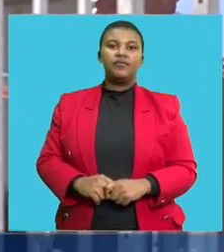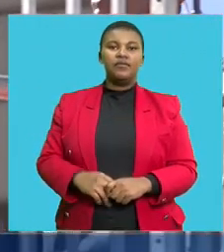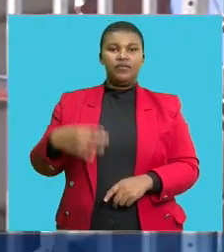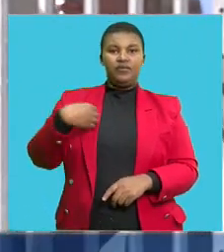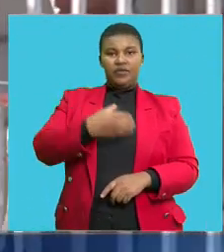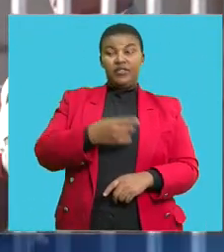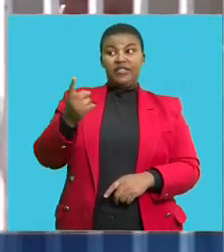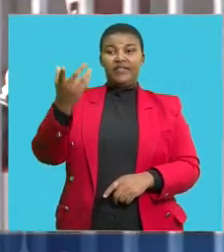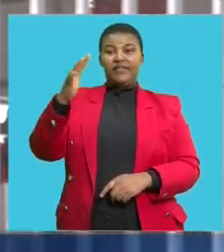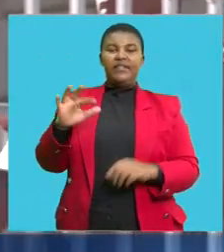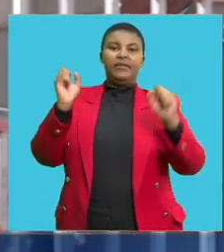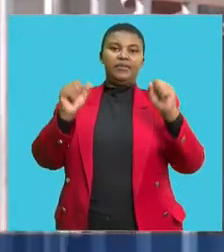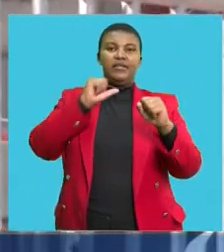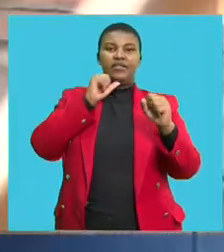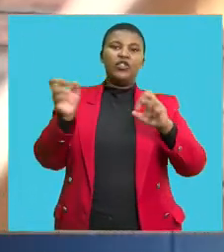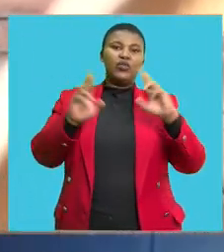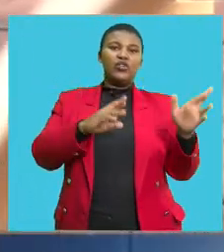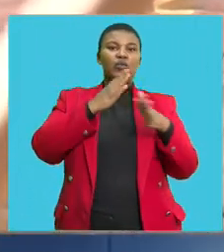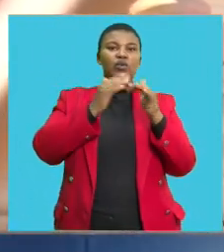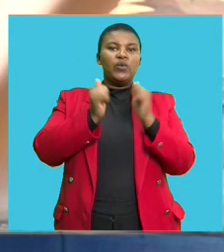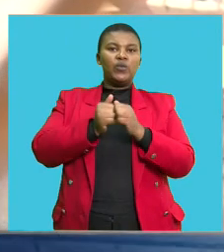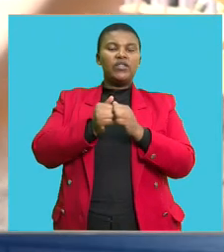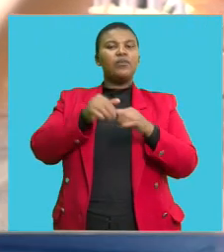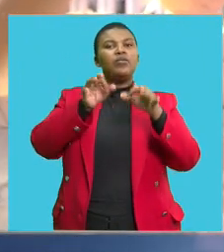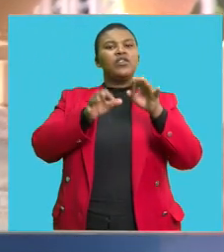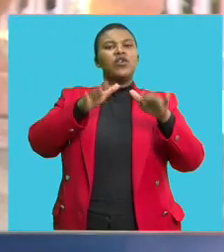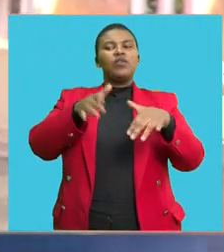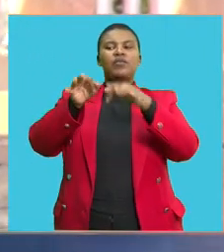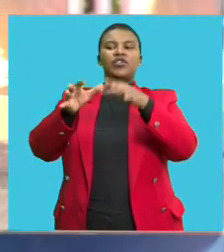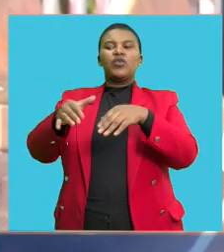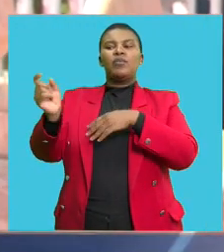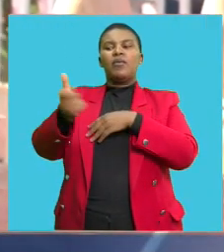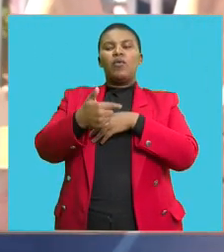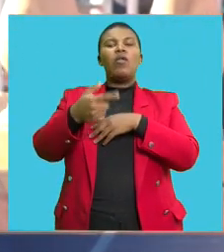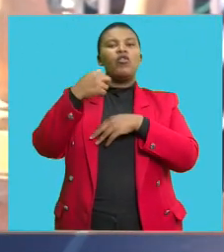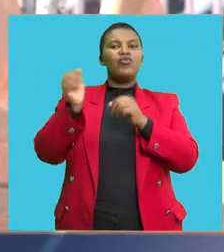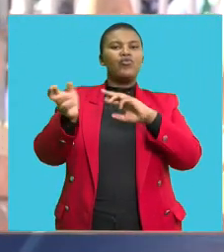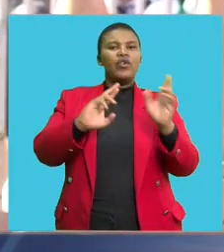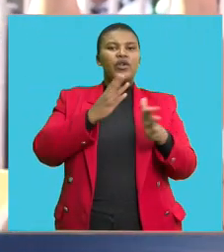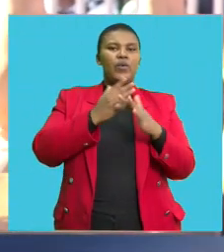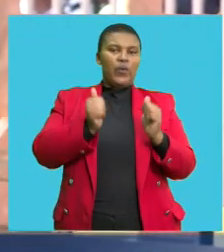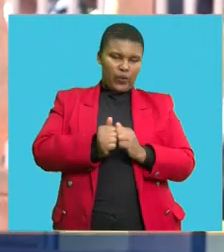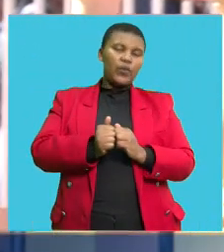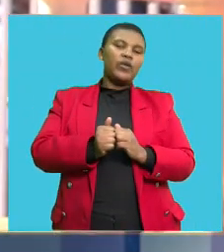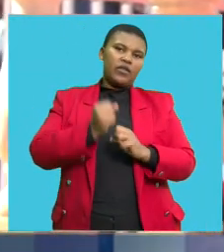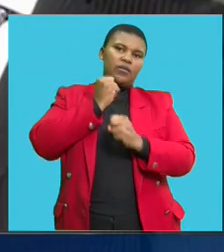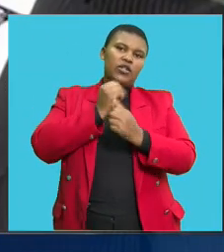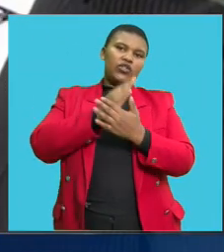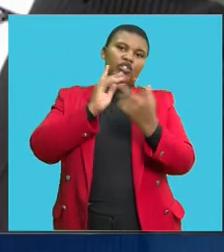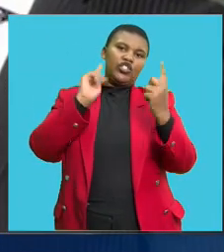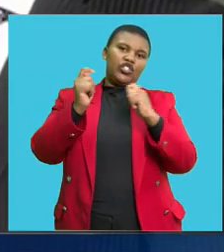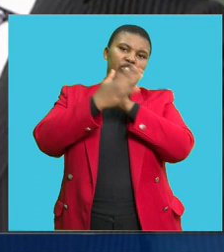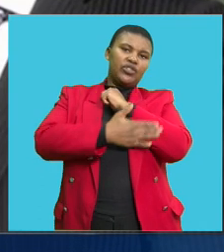ukuthi uzimisele ukusebenzisana nawo wonke amaqembu ezombusazwe nazo zonke-ke izinhlaka ezinentshisekelo yokuletha ushintsho